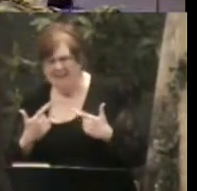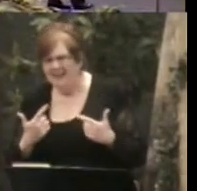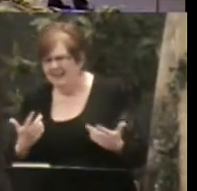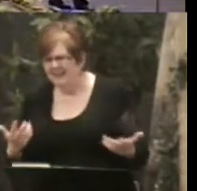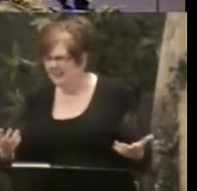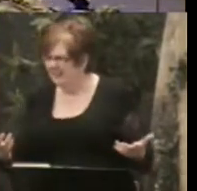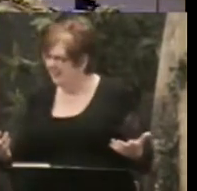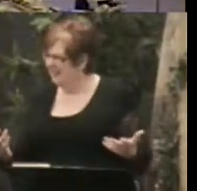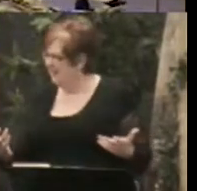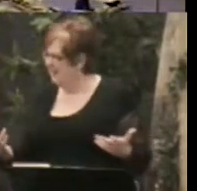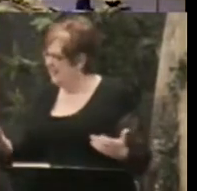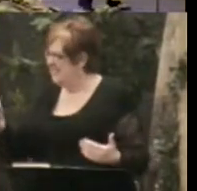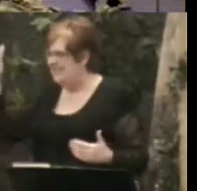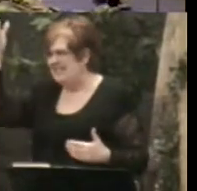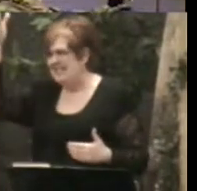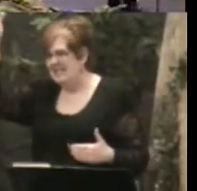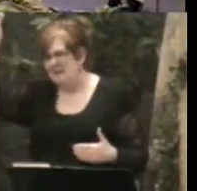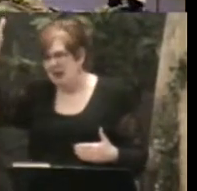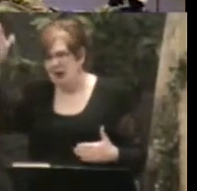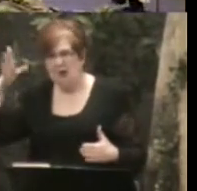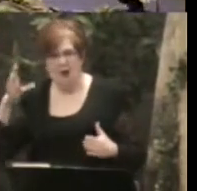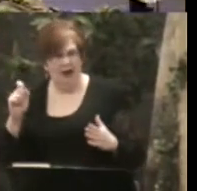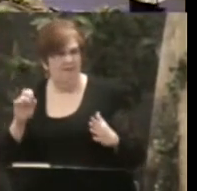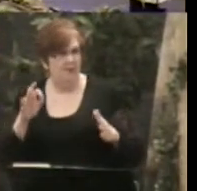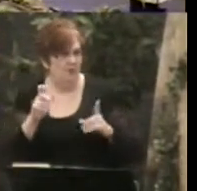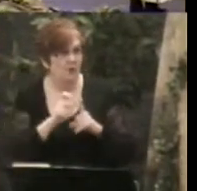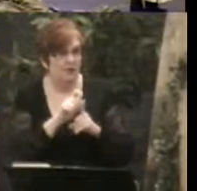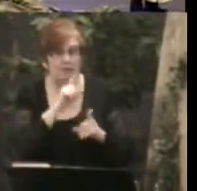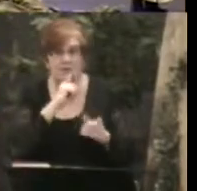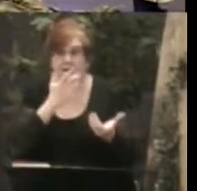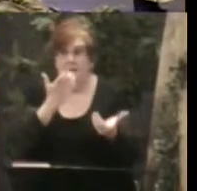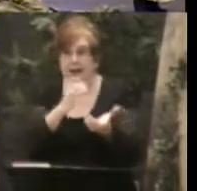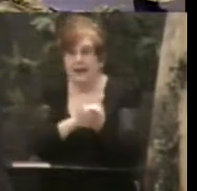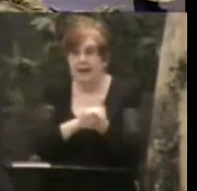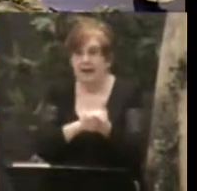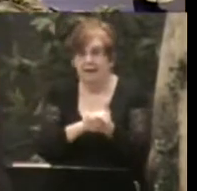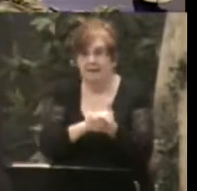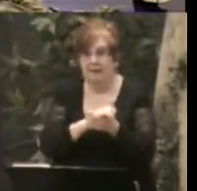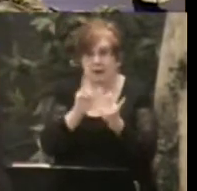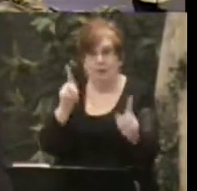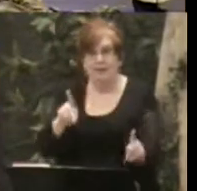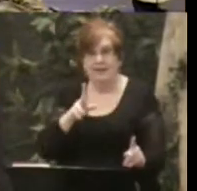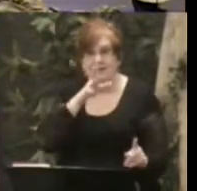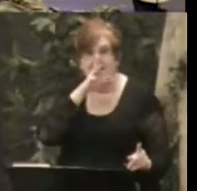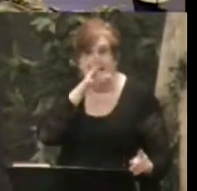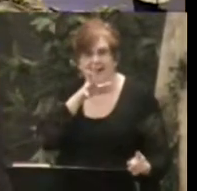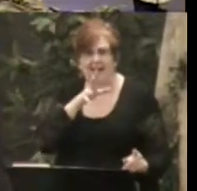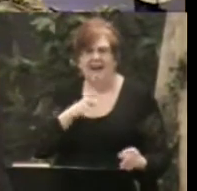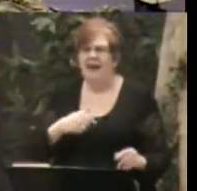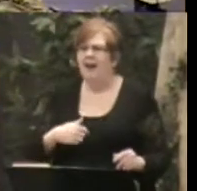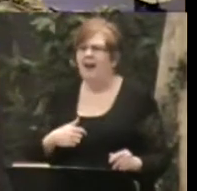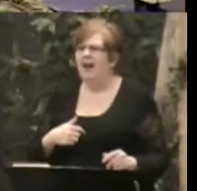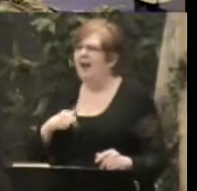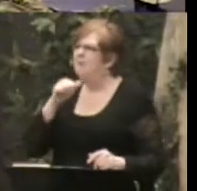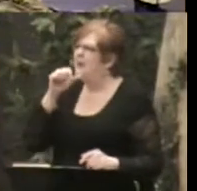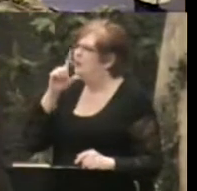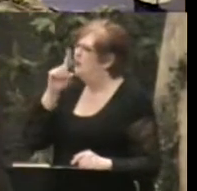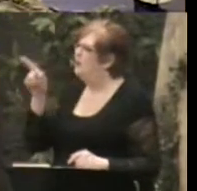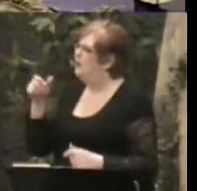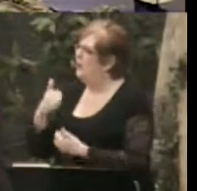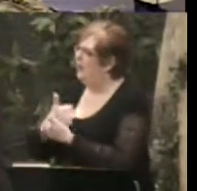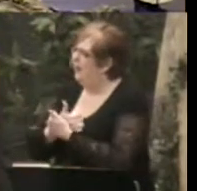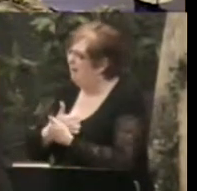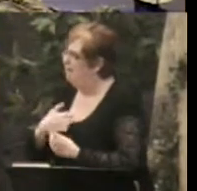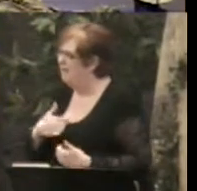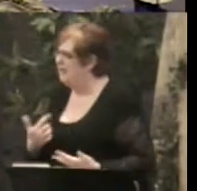And the speaker of these words really believes it. It's just a different way of saying, I'm not sure that you love me.